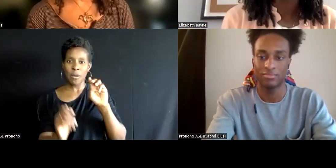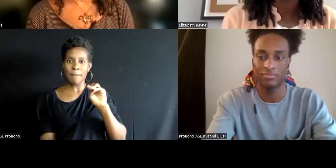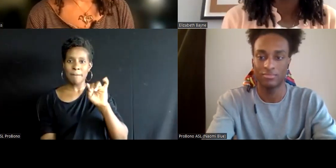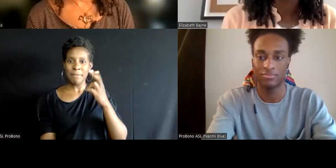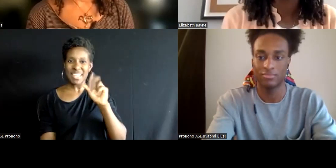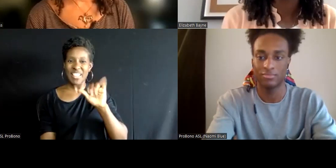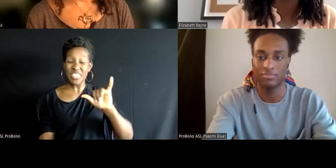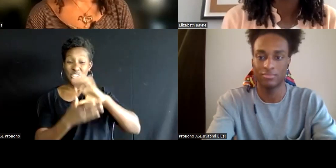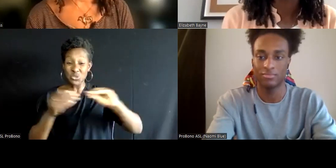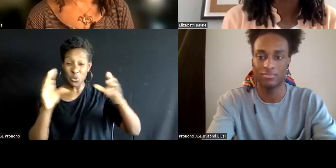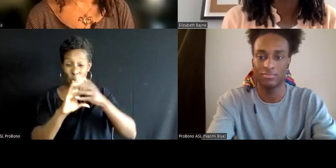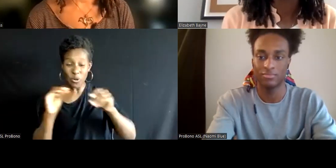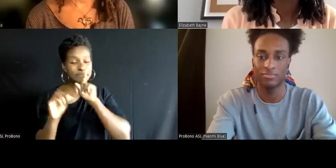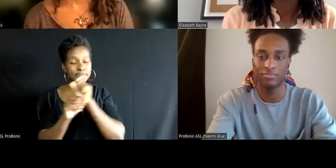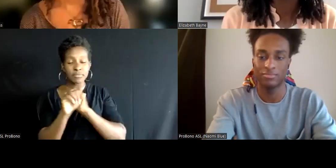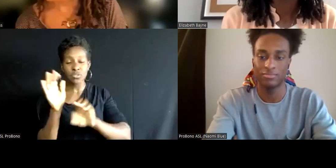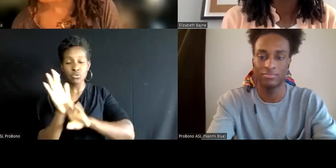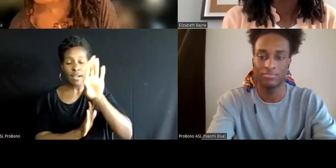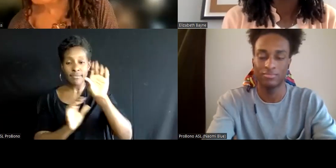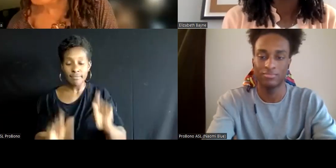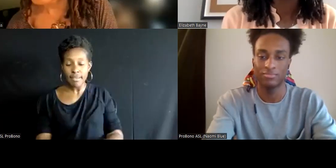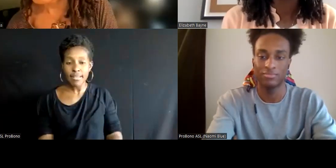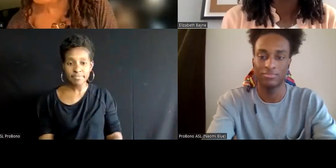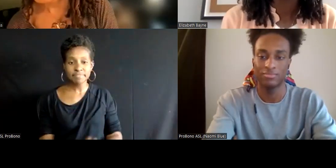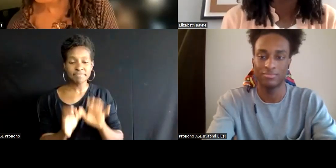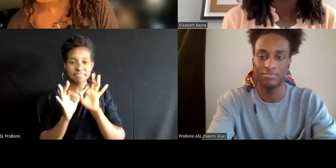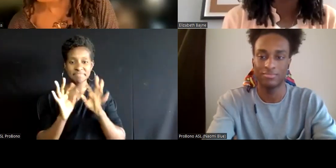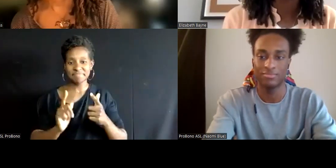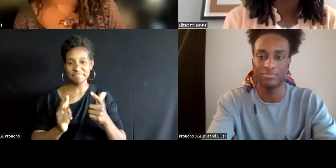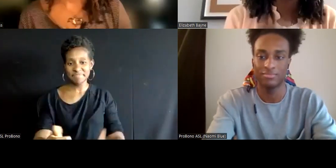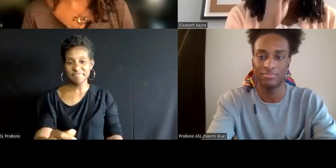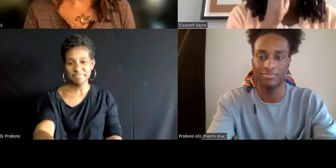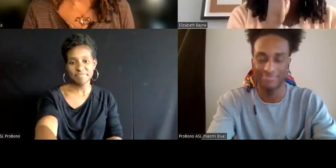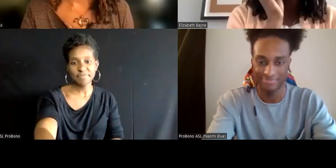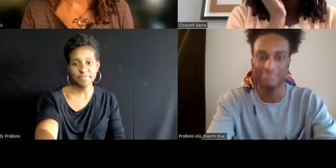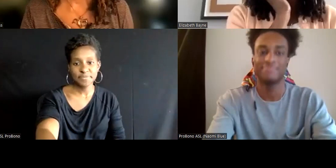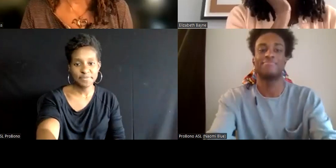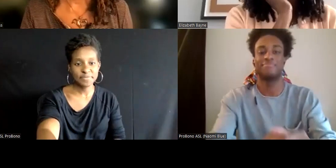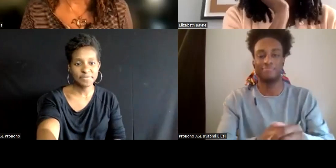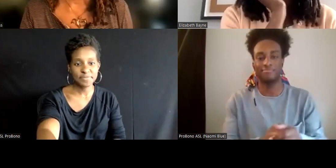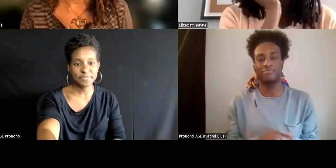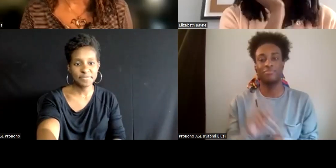I want to touch on the hospice care.